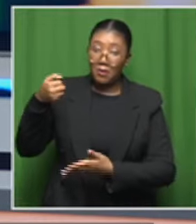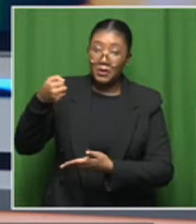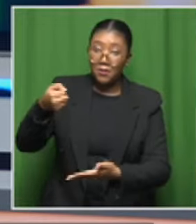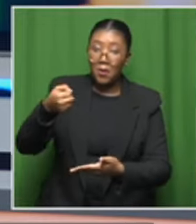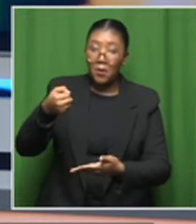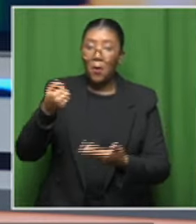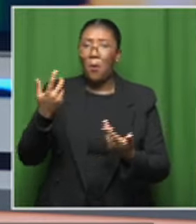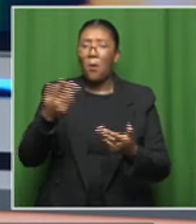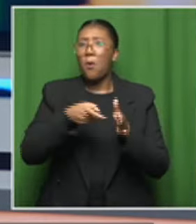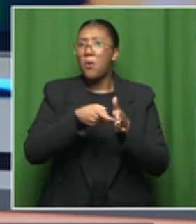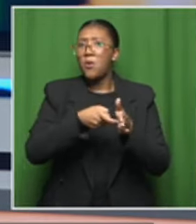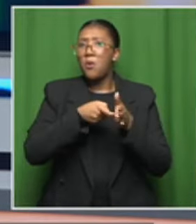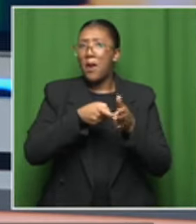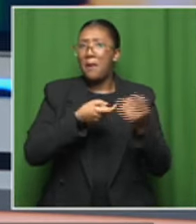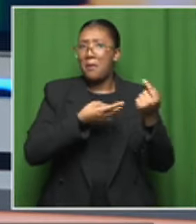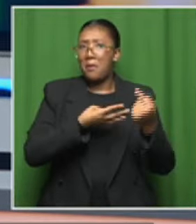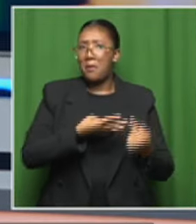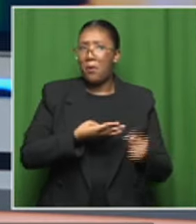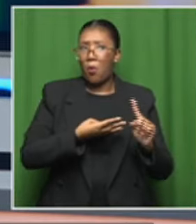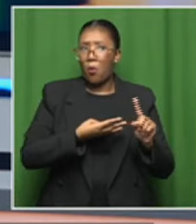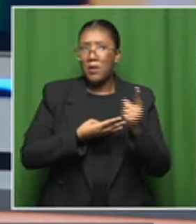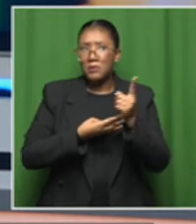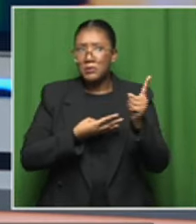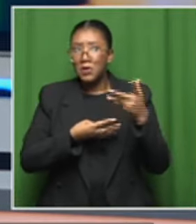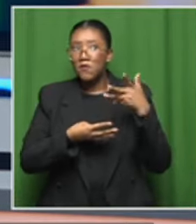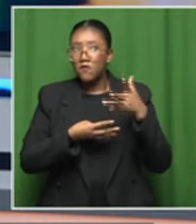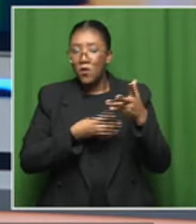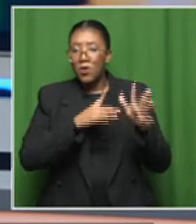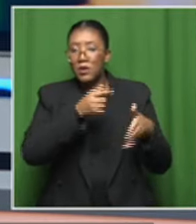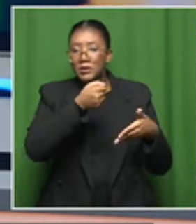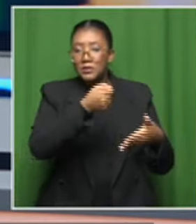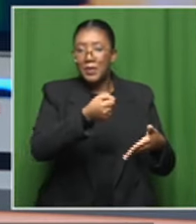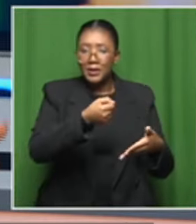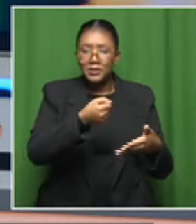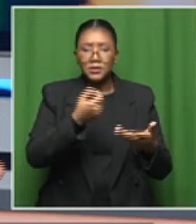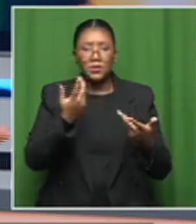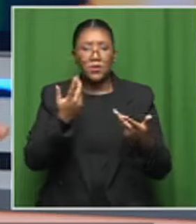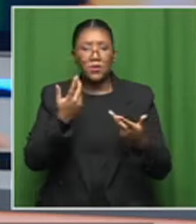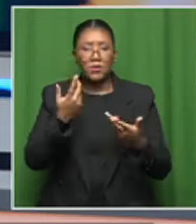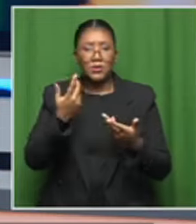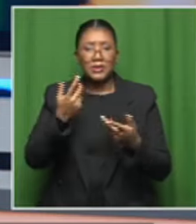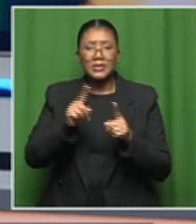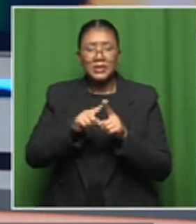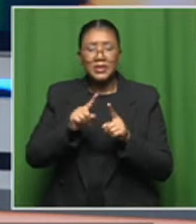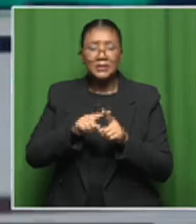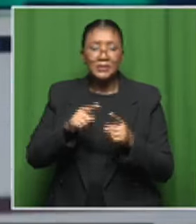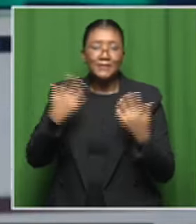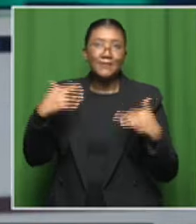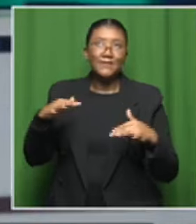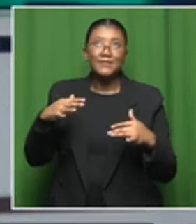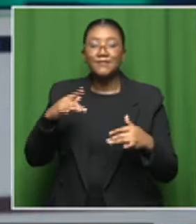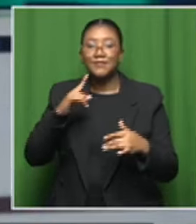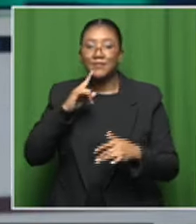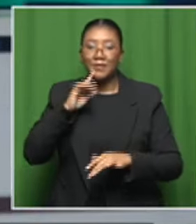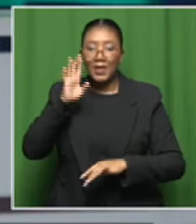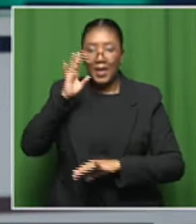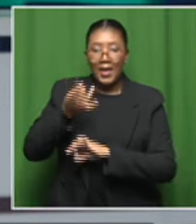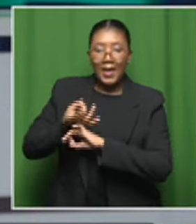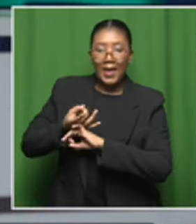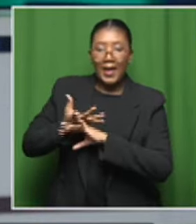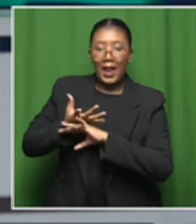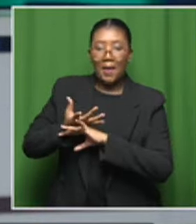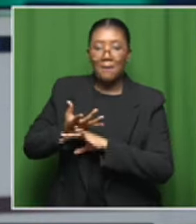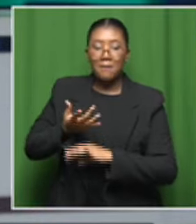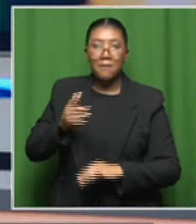making player profiles more well-known and adding maybe some glam element? And I use that word glam very strategically, because if we look at